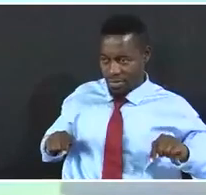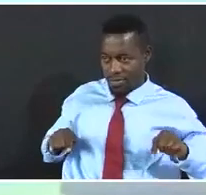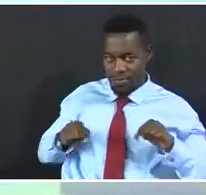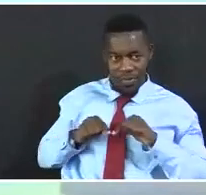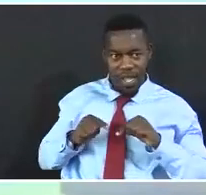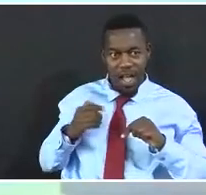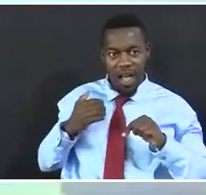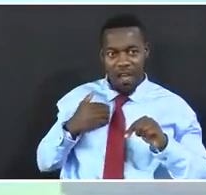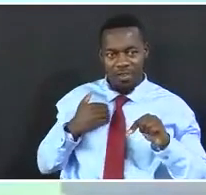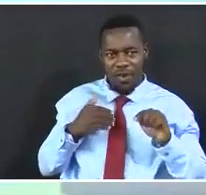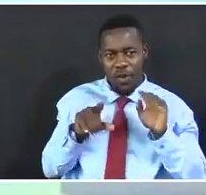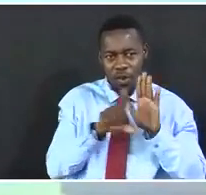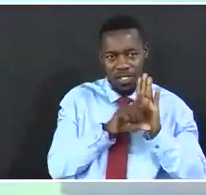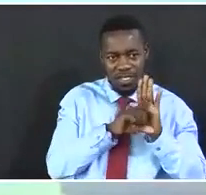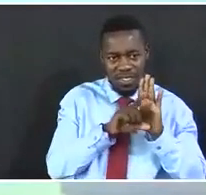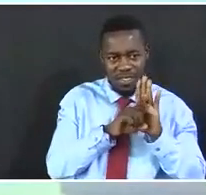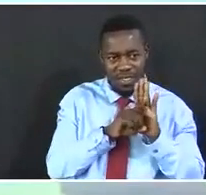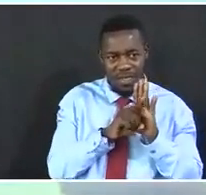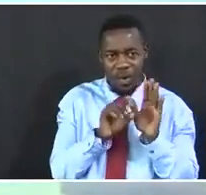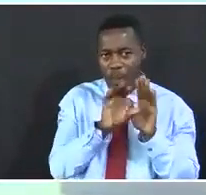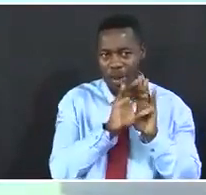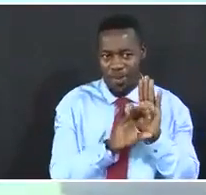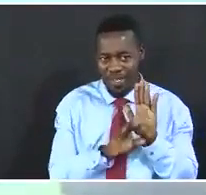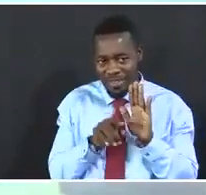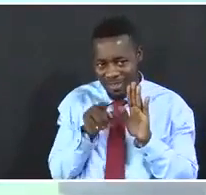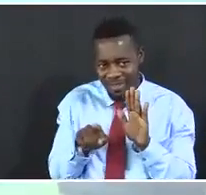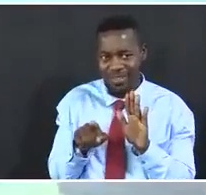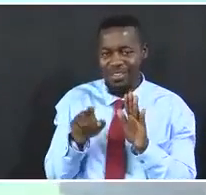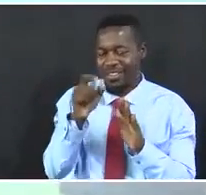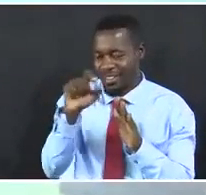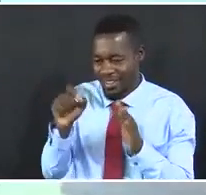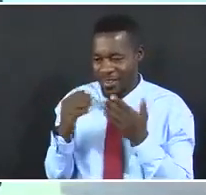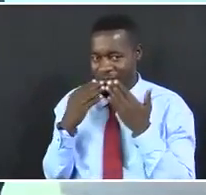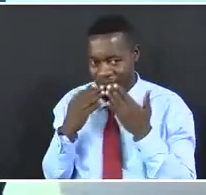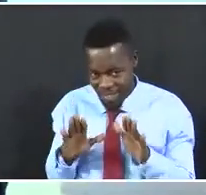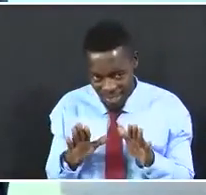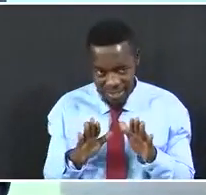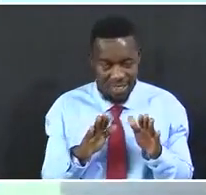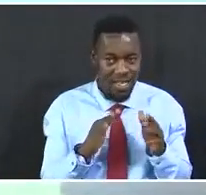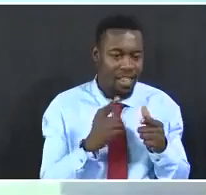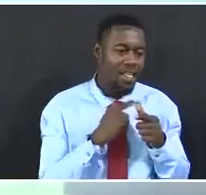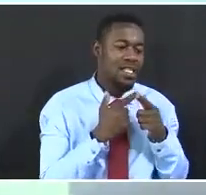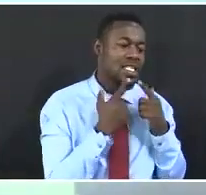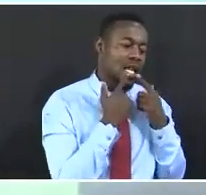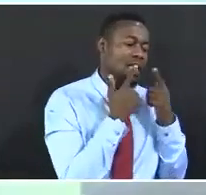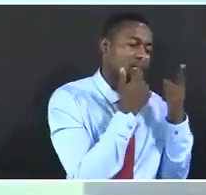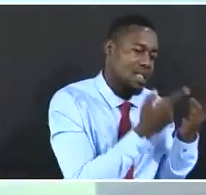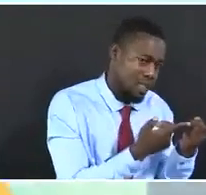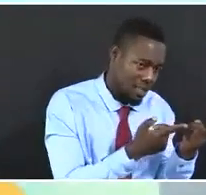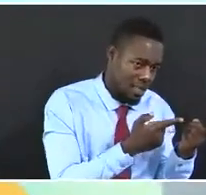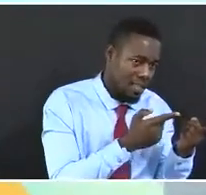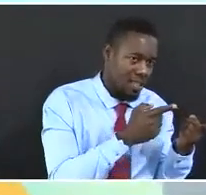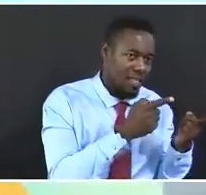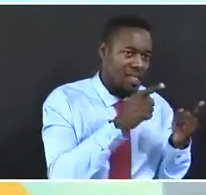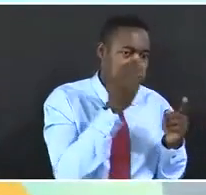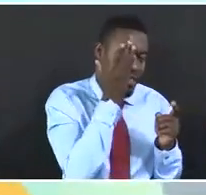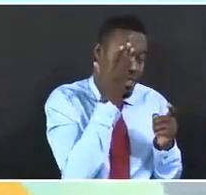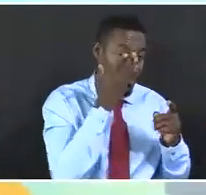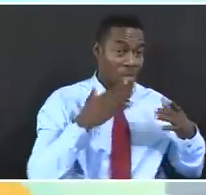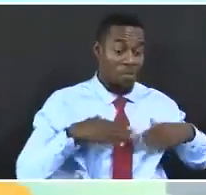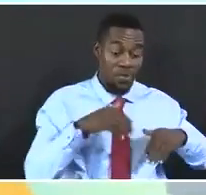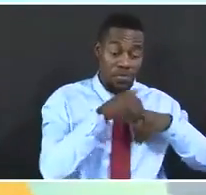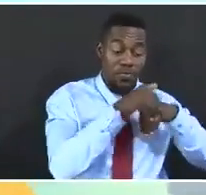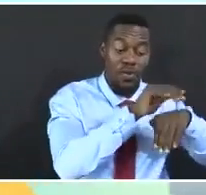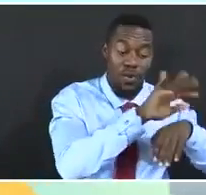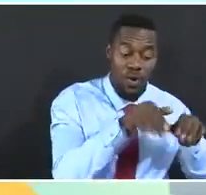commandment which I have written for their instruction. This is a mountain. We know it's Mount Sinai.